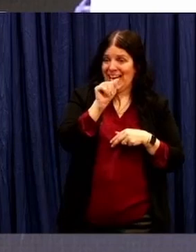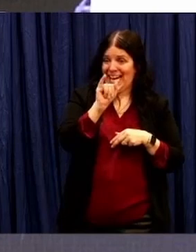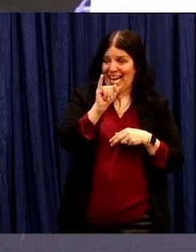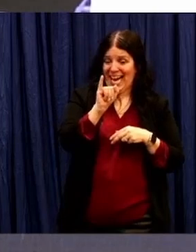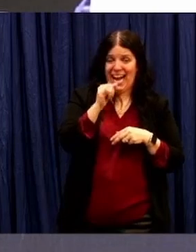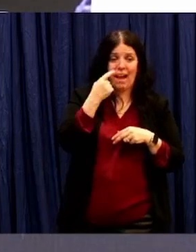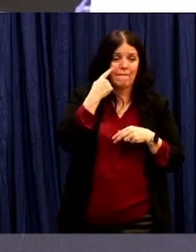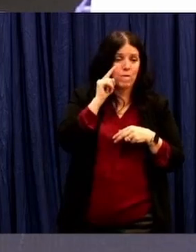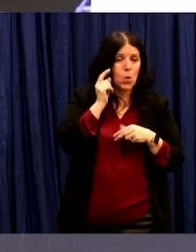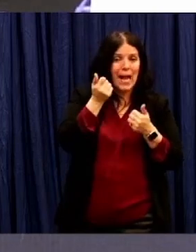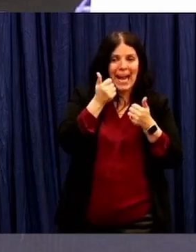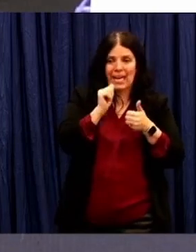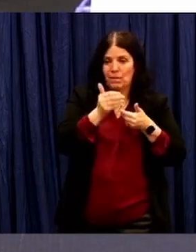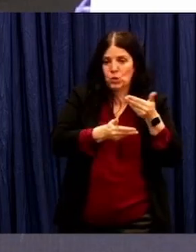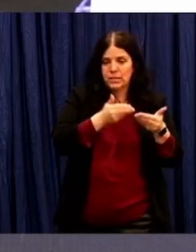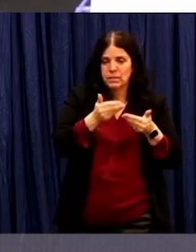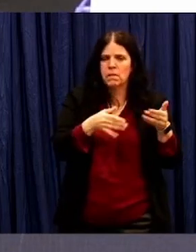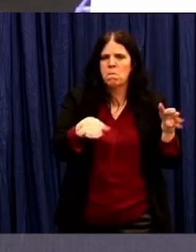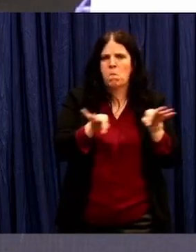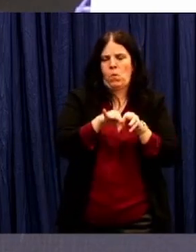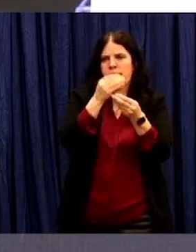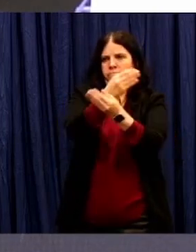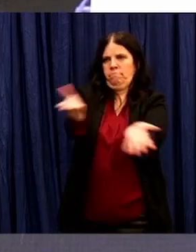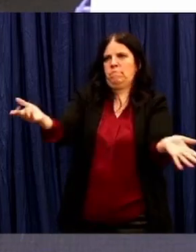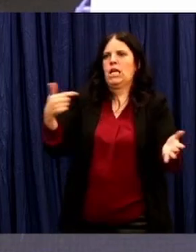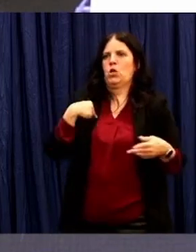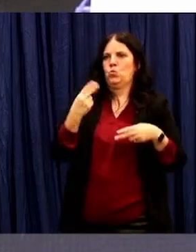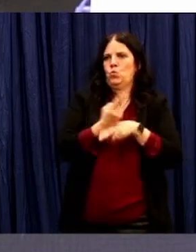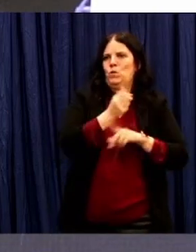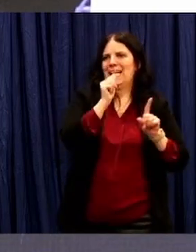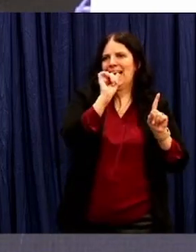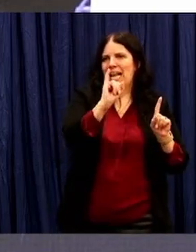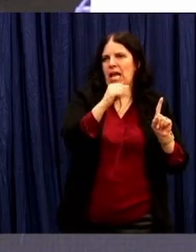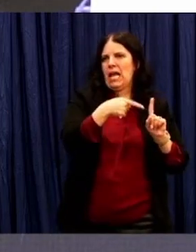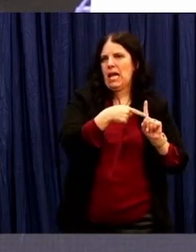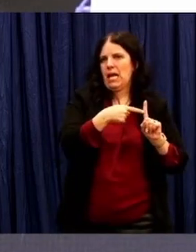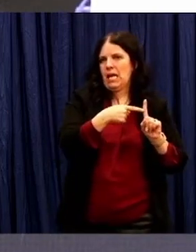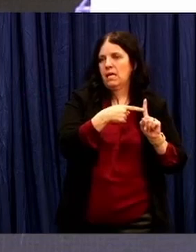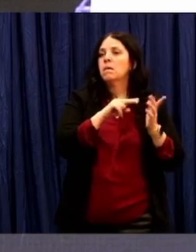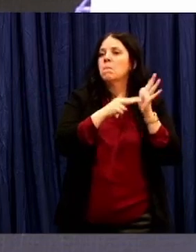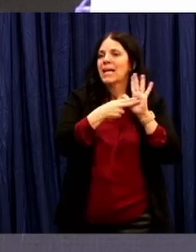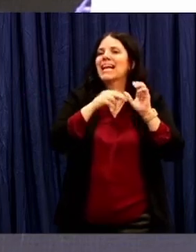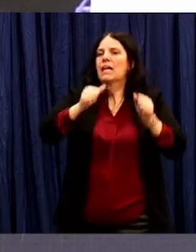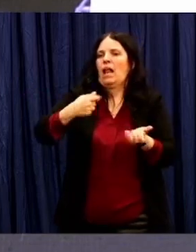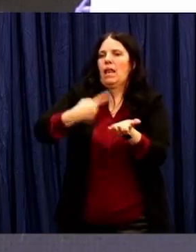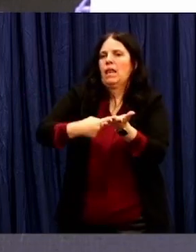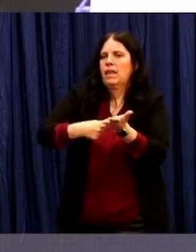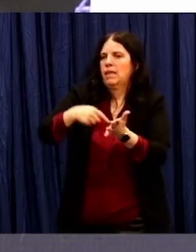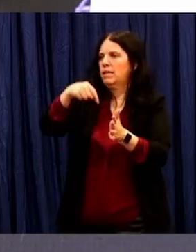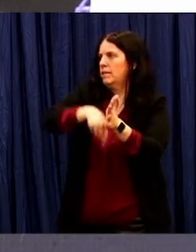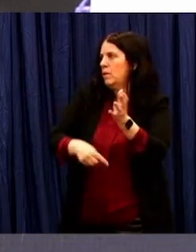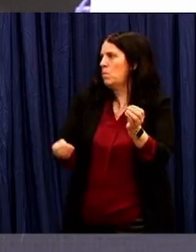your students, whoever it is, are aware that that's being used. I think we have some questions.